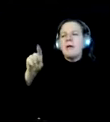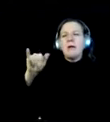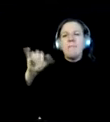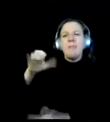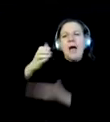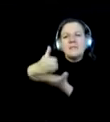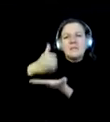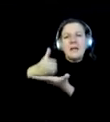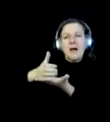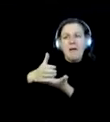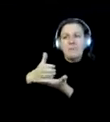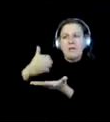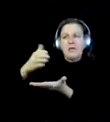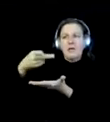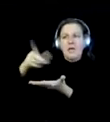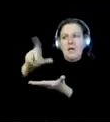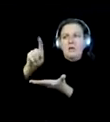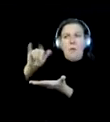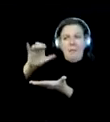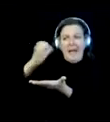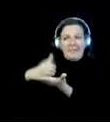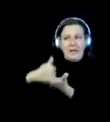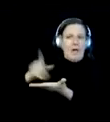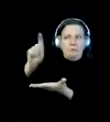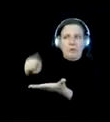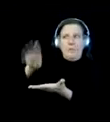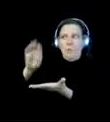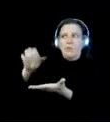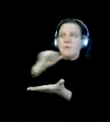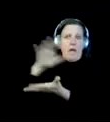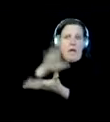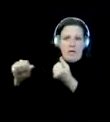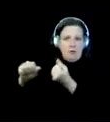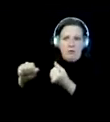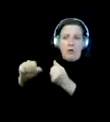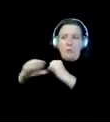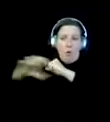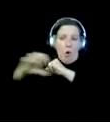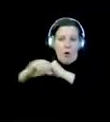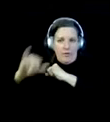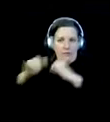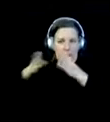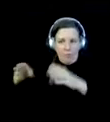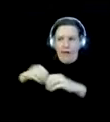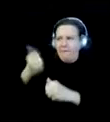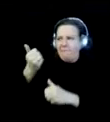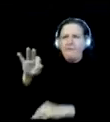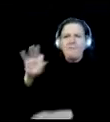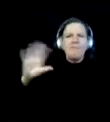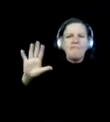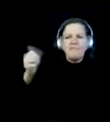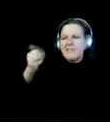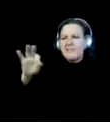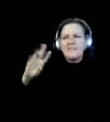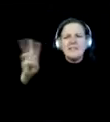plastic, or marketed as indestructible, from the 50s and 60s, produced by this company,